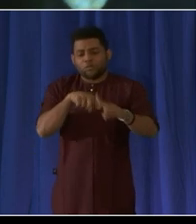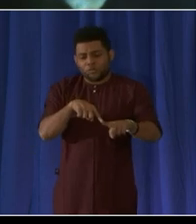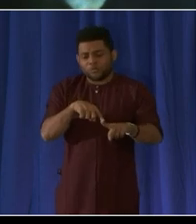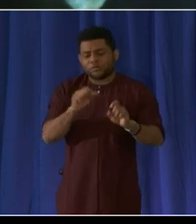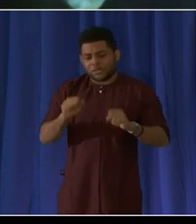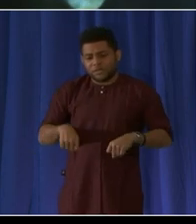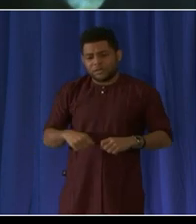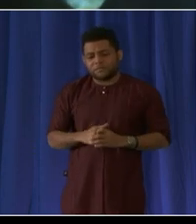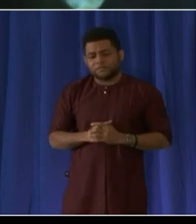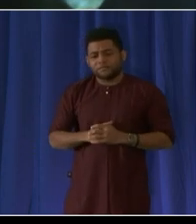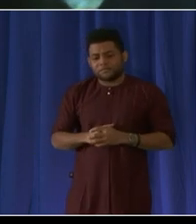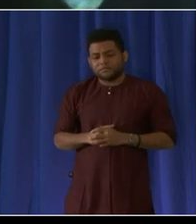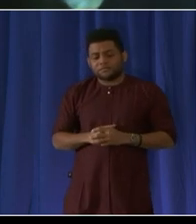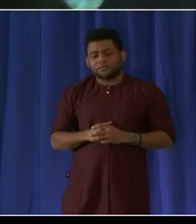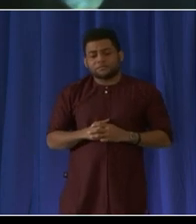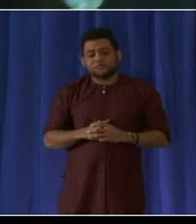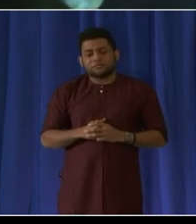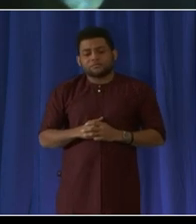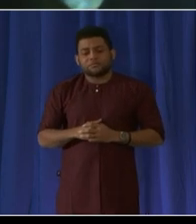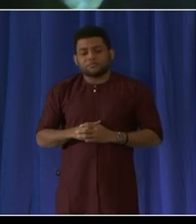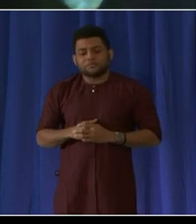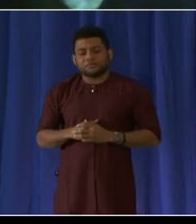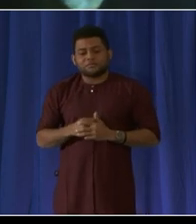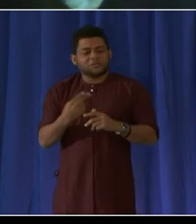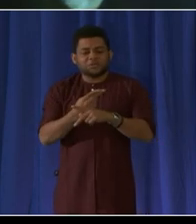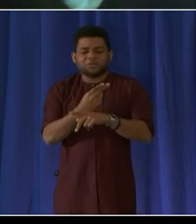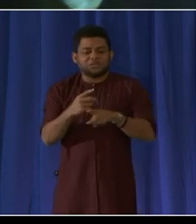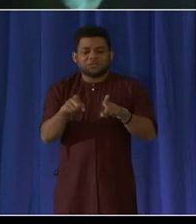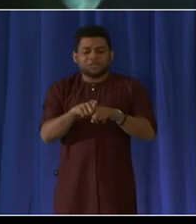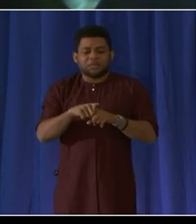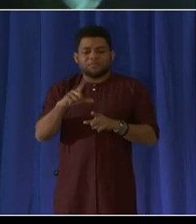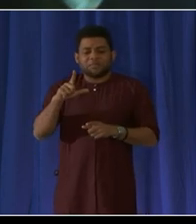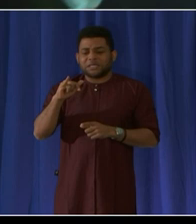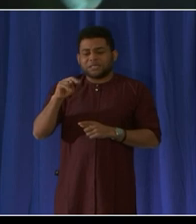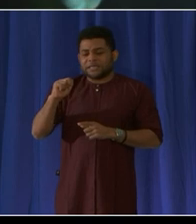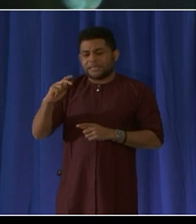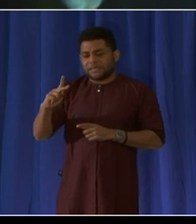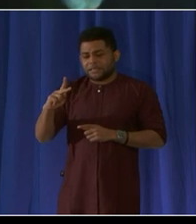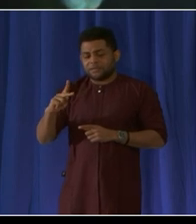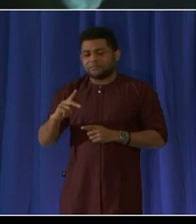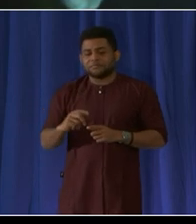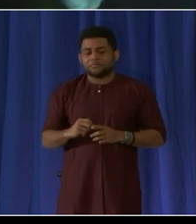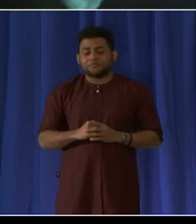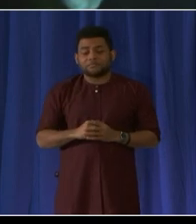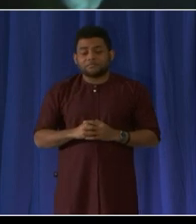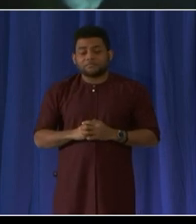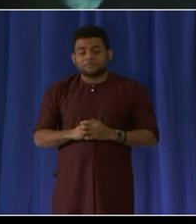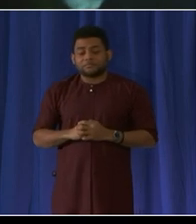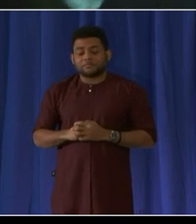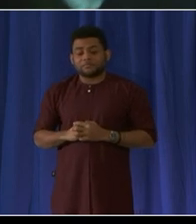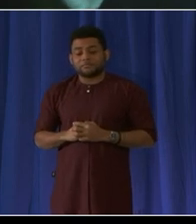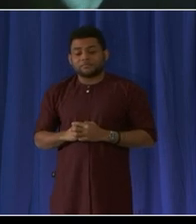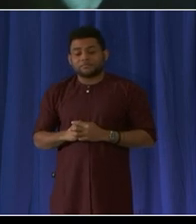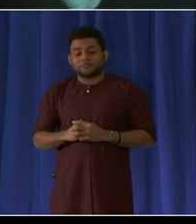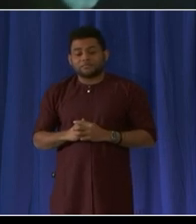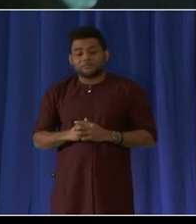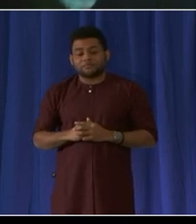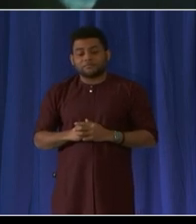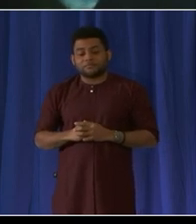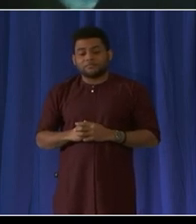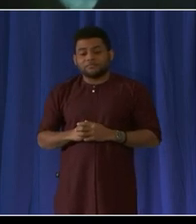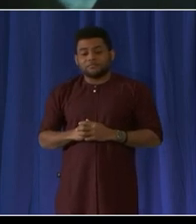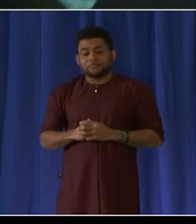to also receive the second kit using that same link. Secondly, they